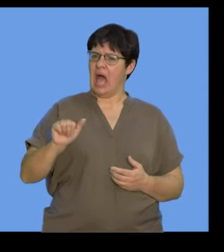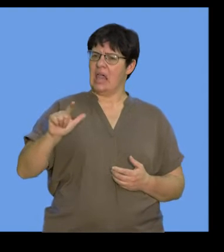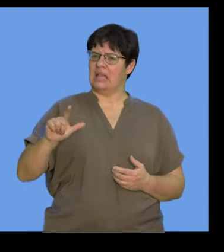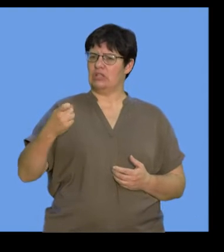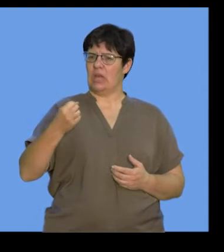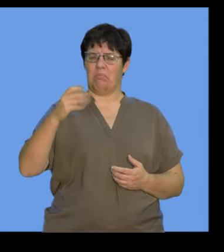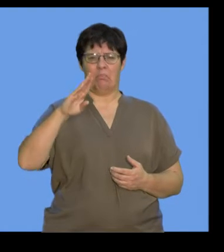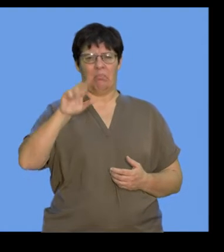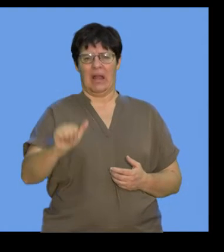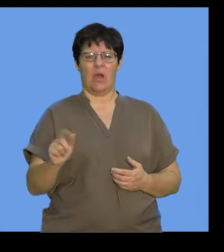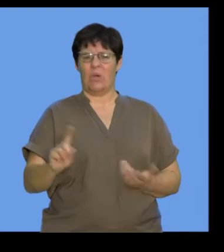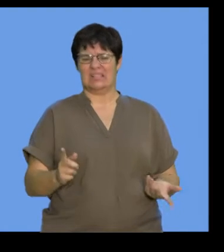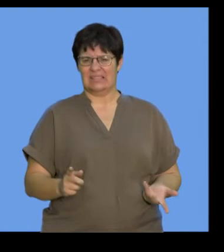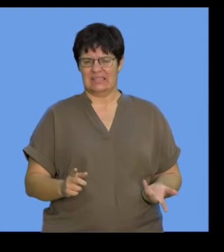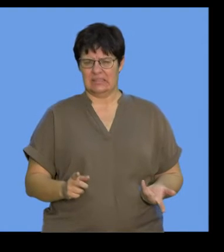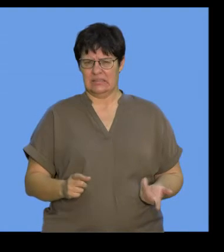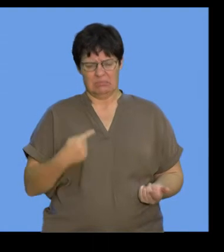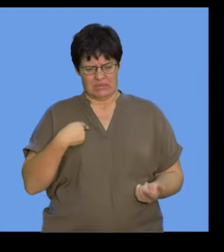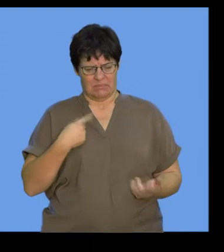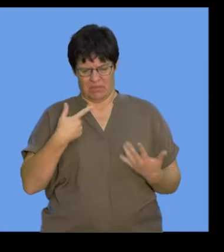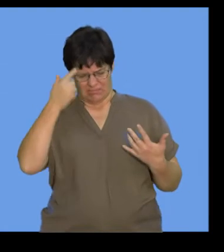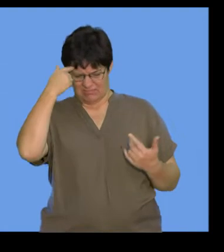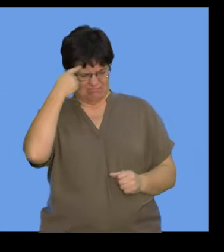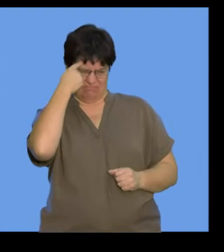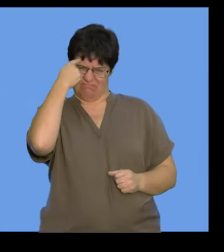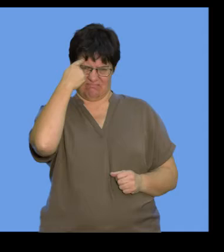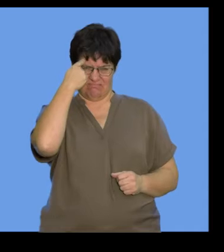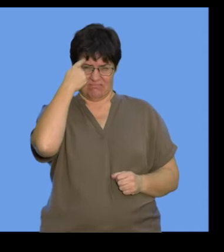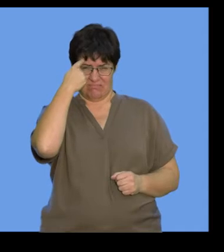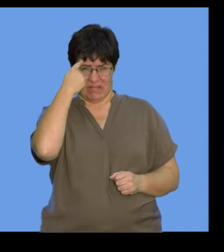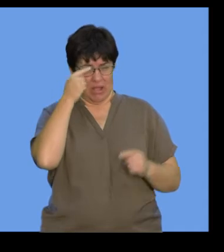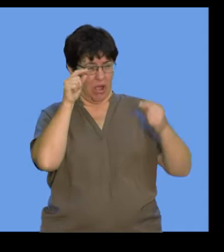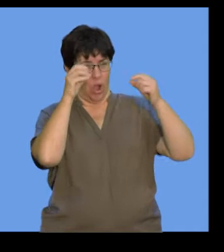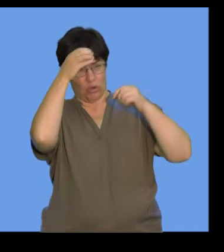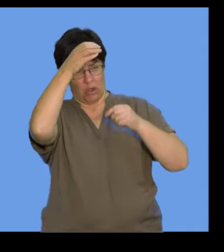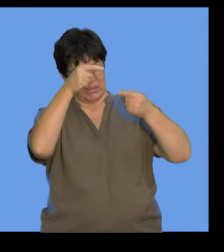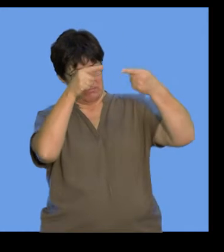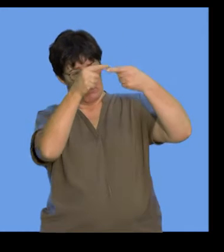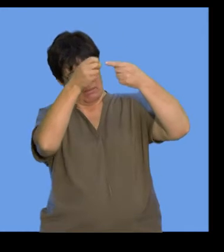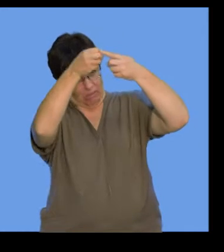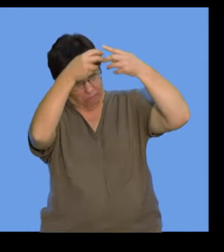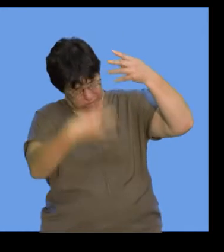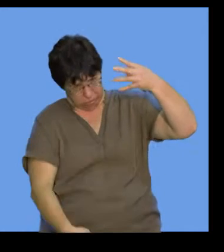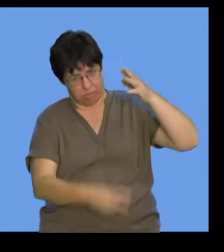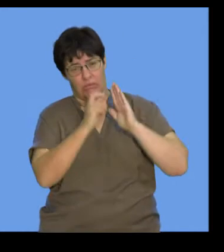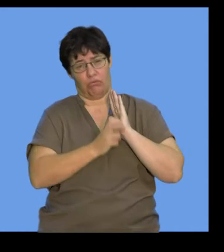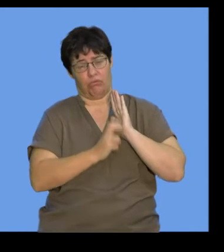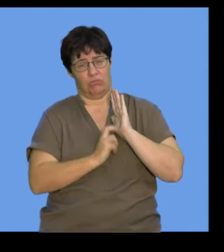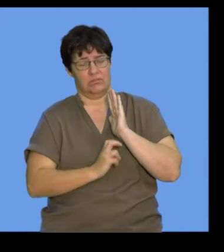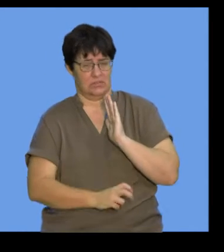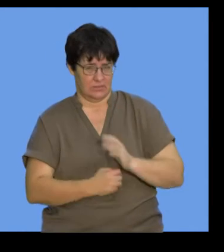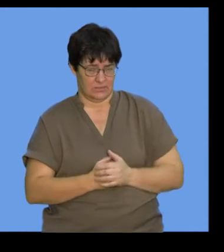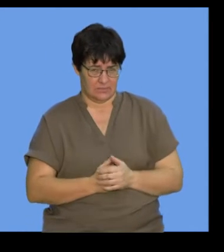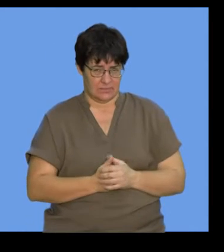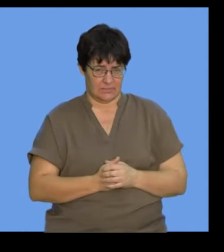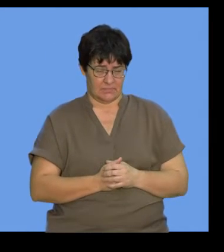times it becomes one concept that kind of has a lot of rules for us to understand. So what we then have